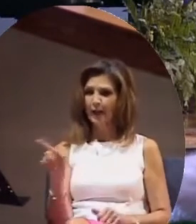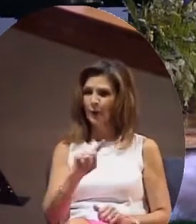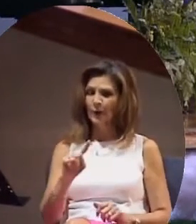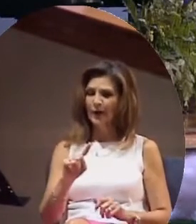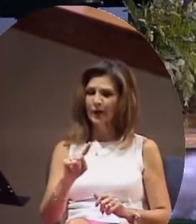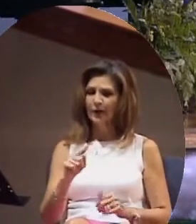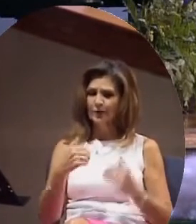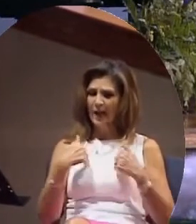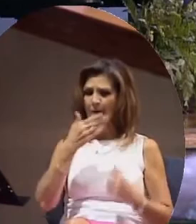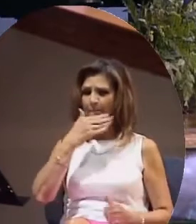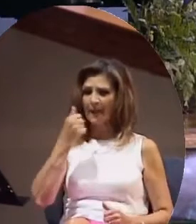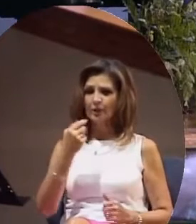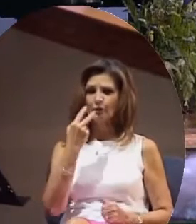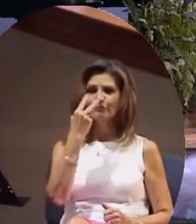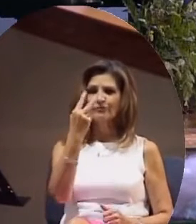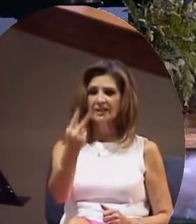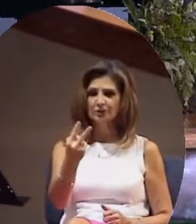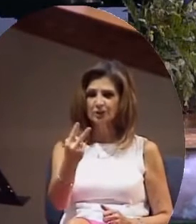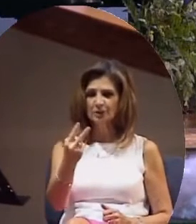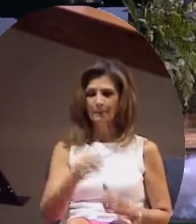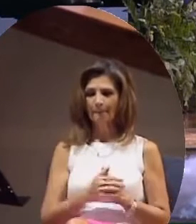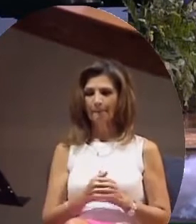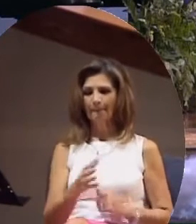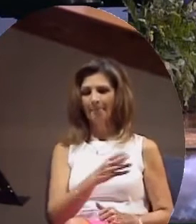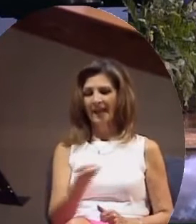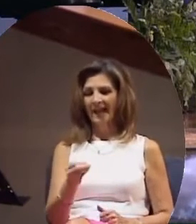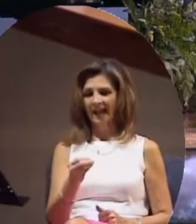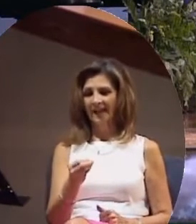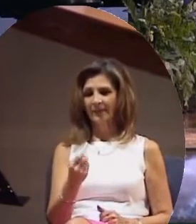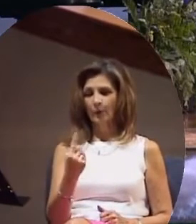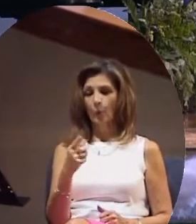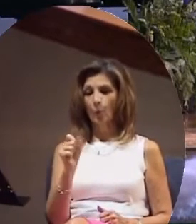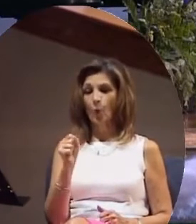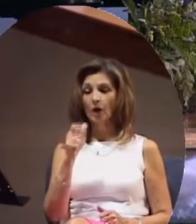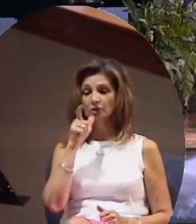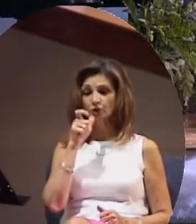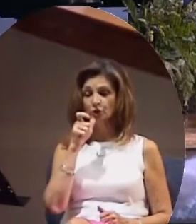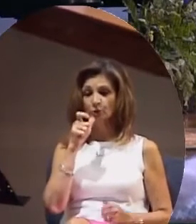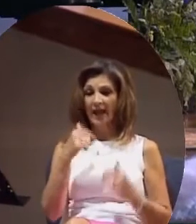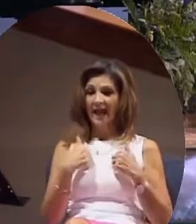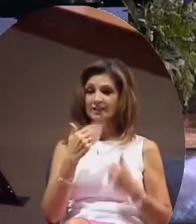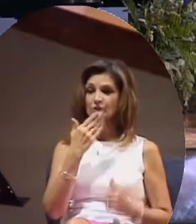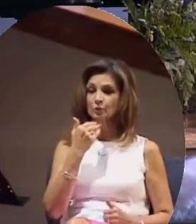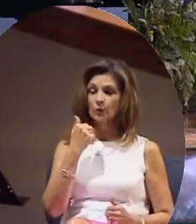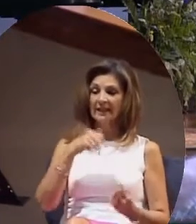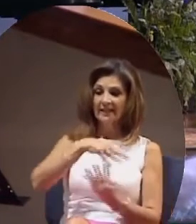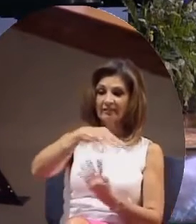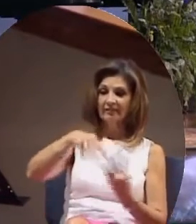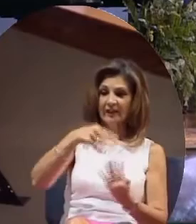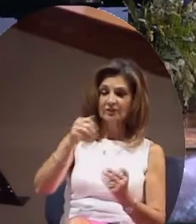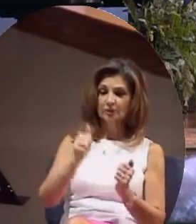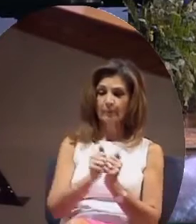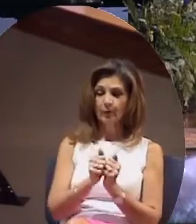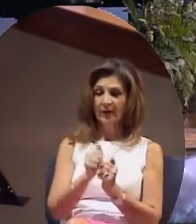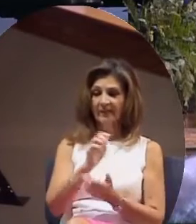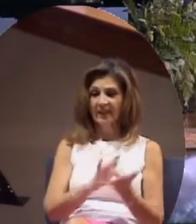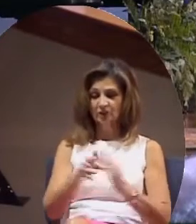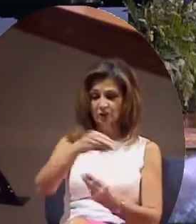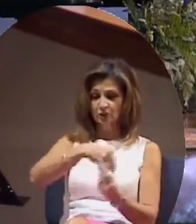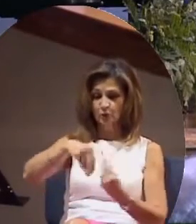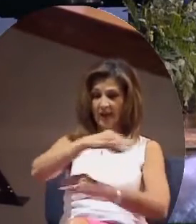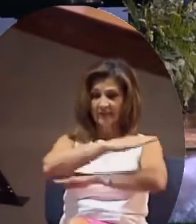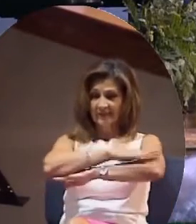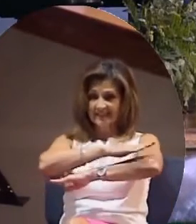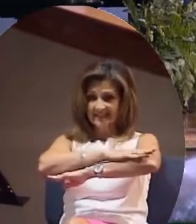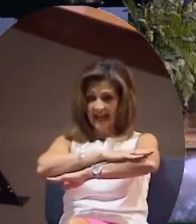got better vision, amen? And by the way, the ones that got to have sweet fellowship with the Lord Jesus around the